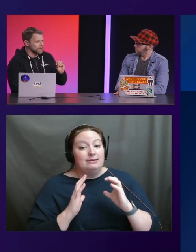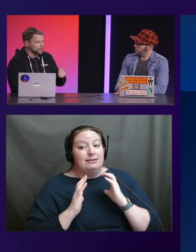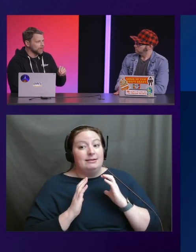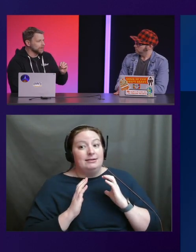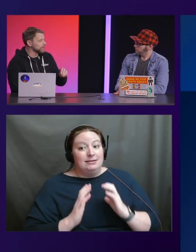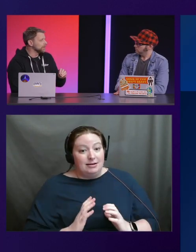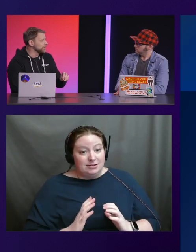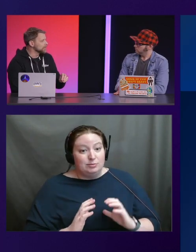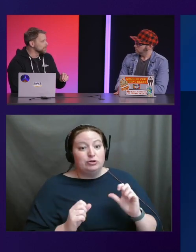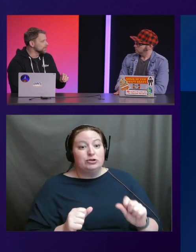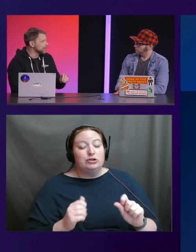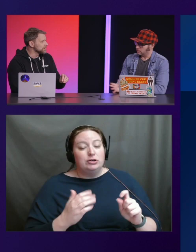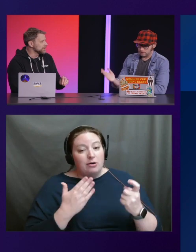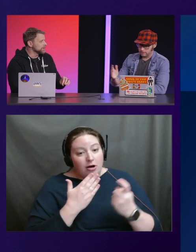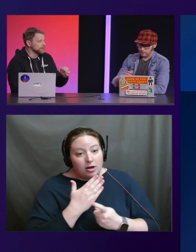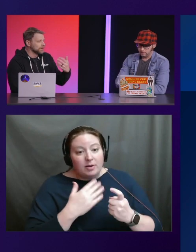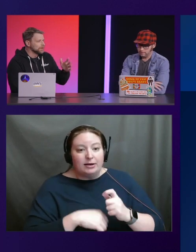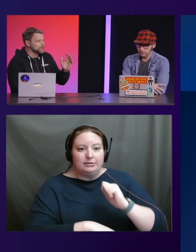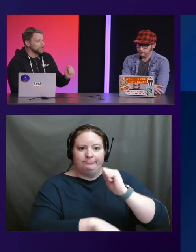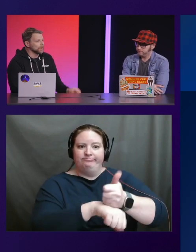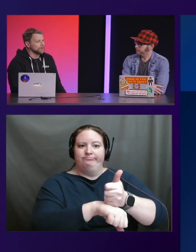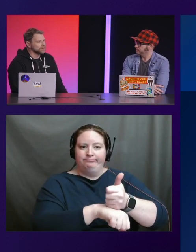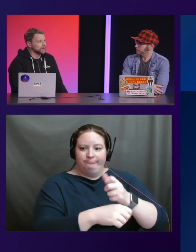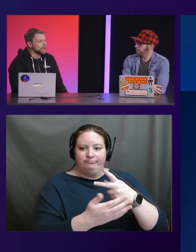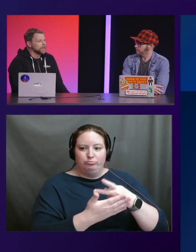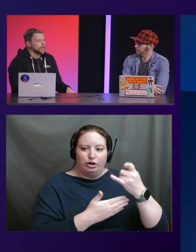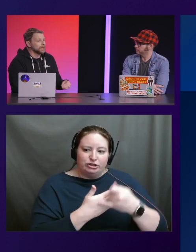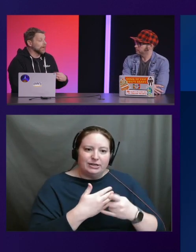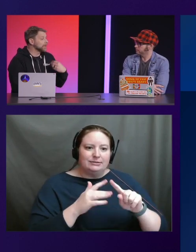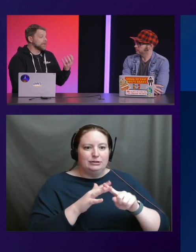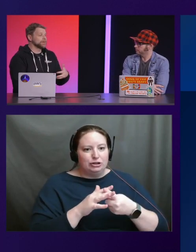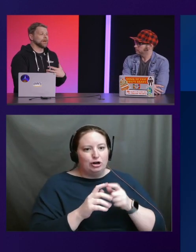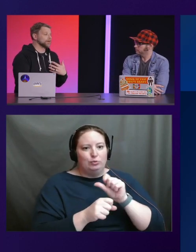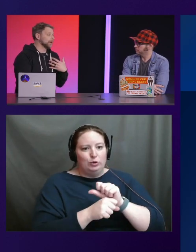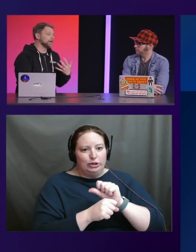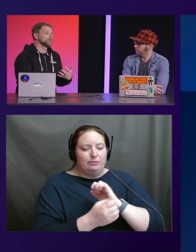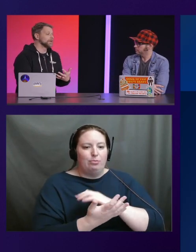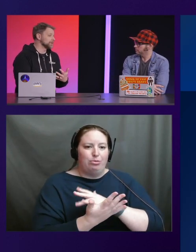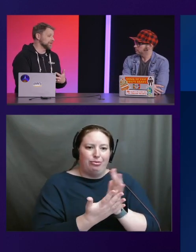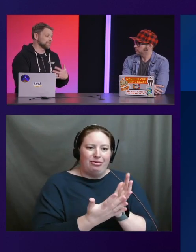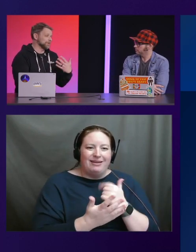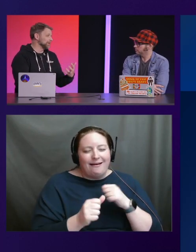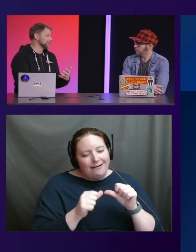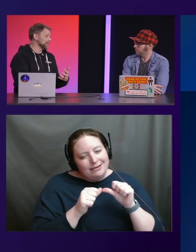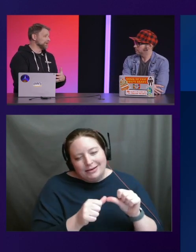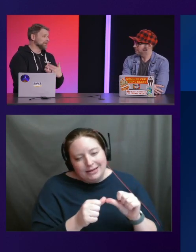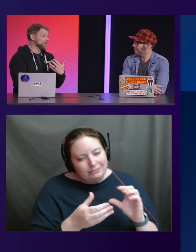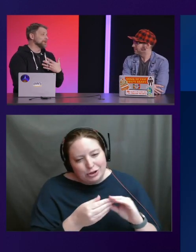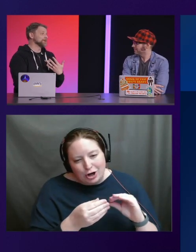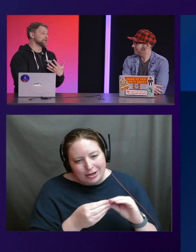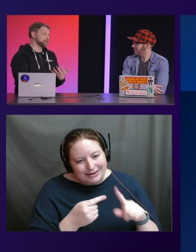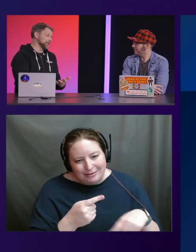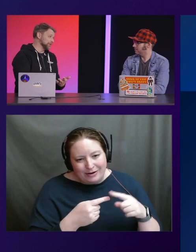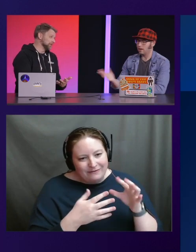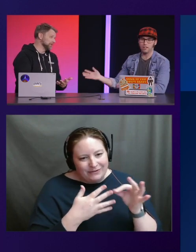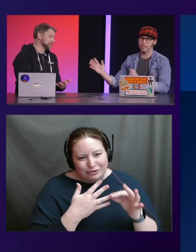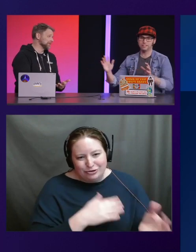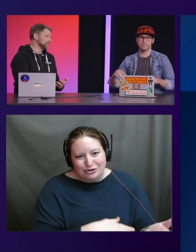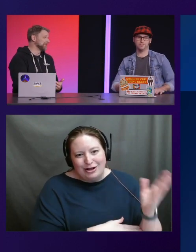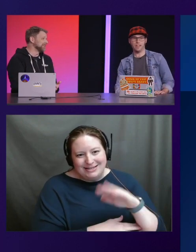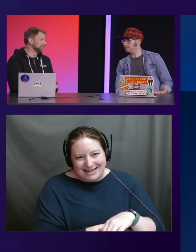and automatically create those types of projects and start working through it. And I could keep talking about all the features probably all day, but it's probably better to